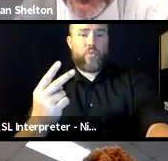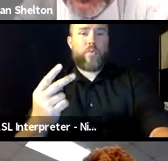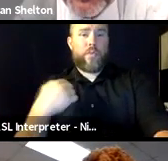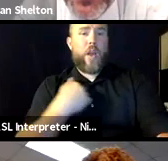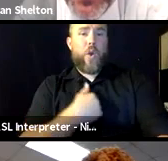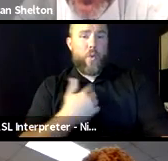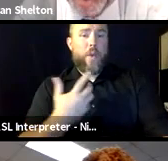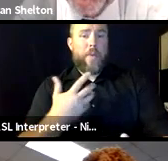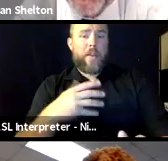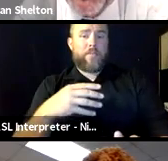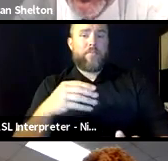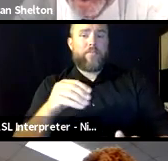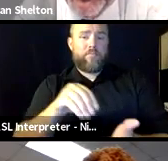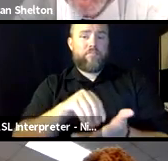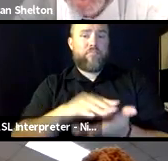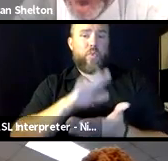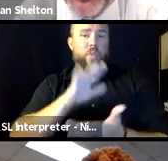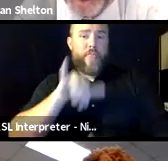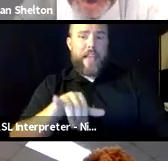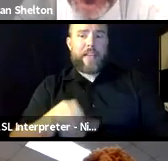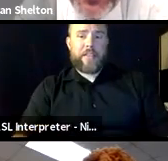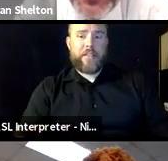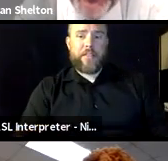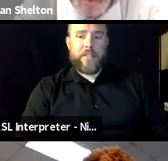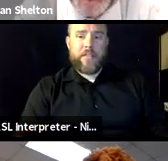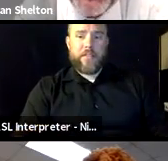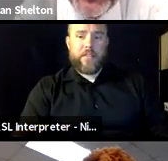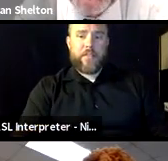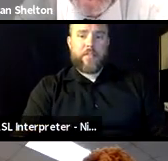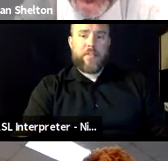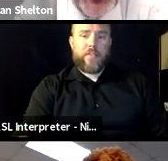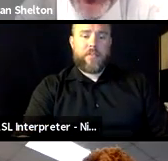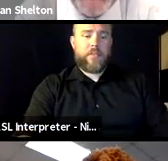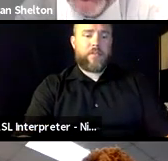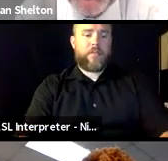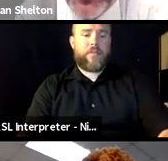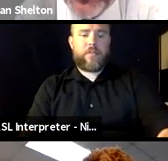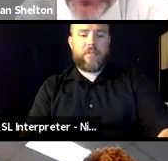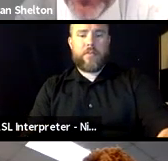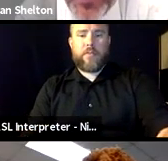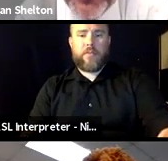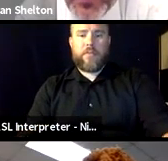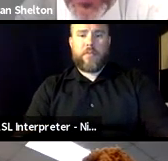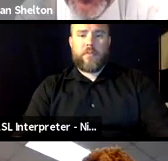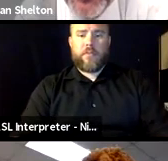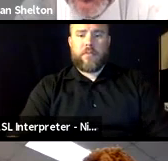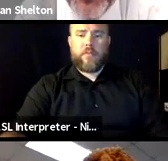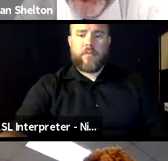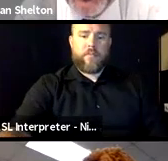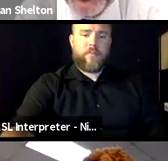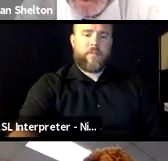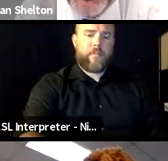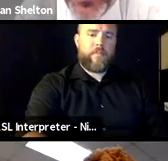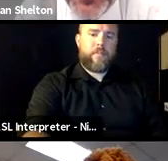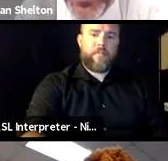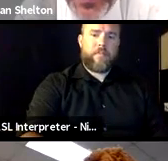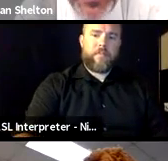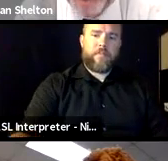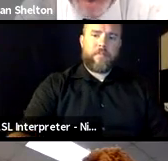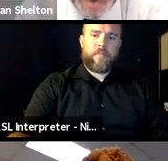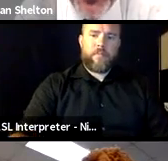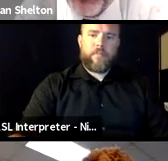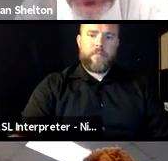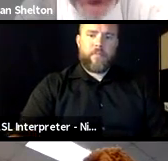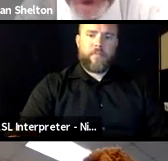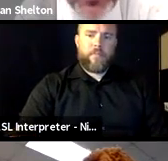divide exists, and we know that it's not all socioeconomic based, right? Some of it just a divide. I